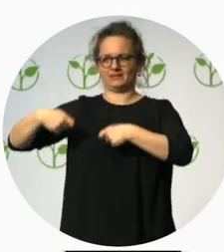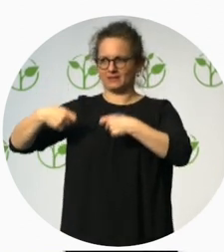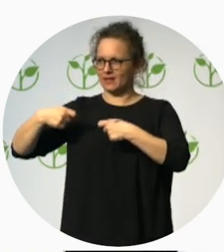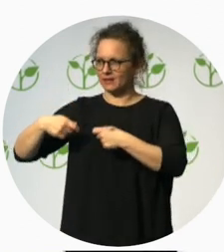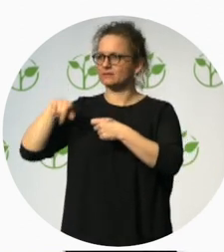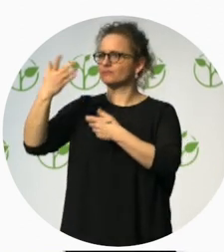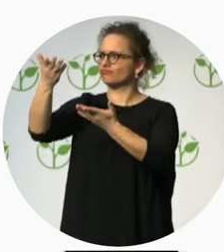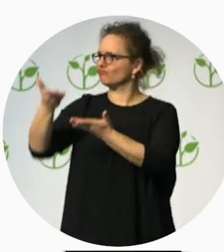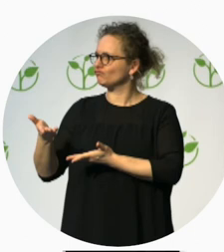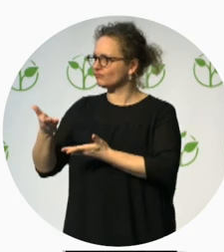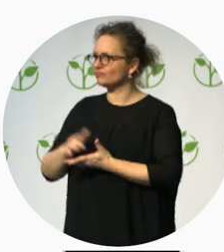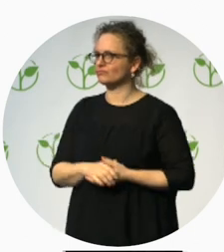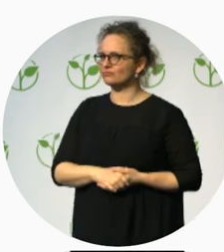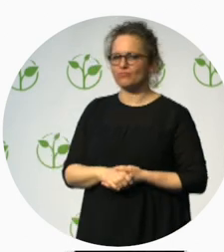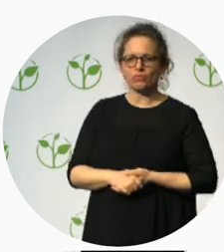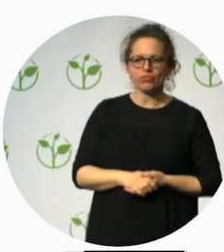entertain...